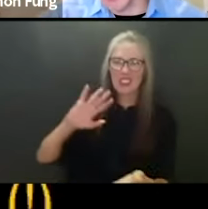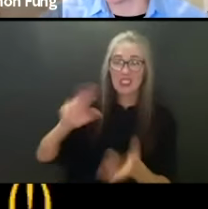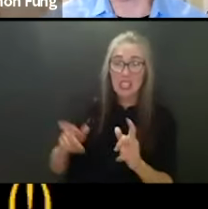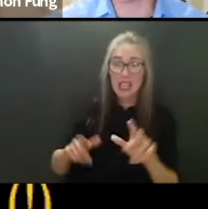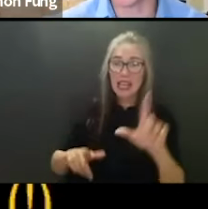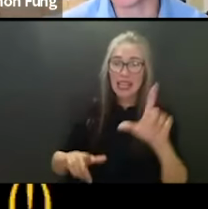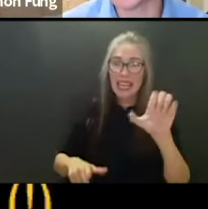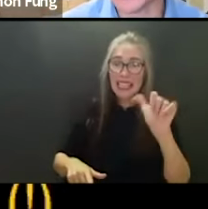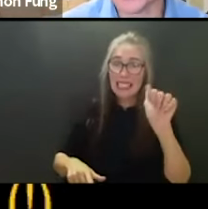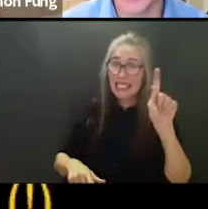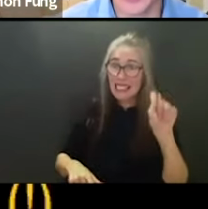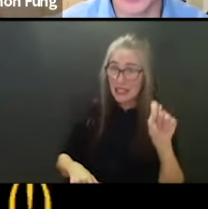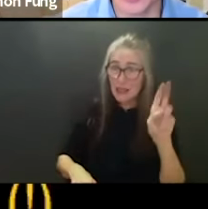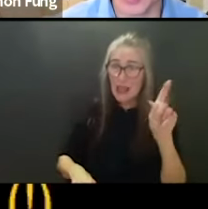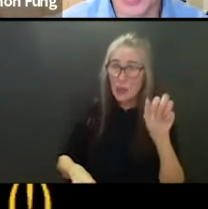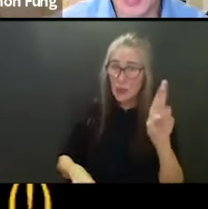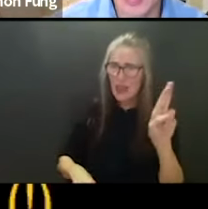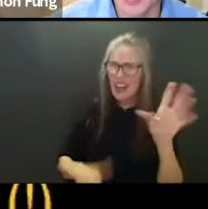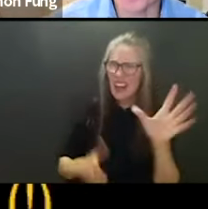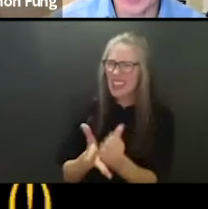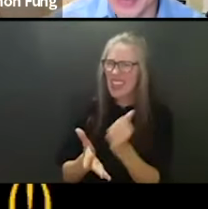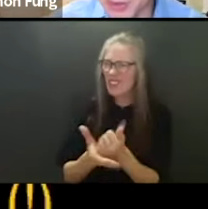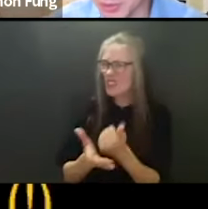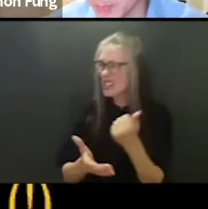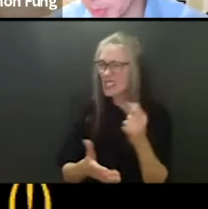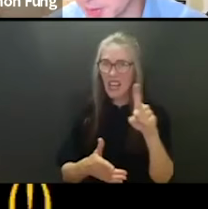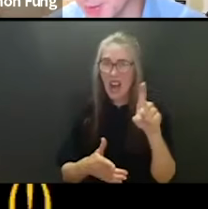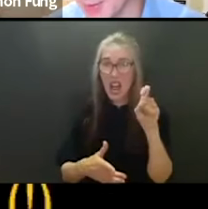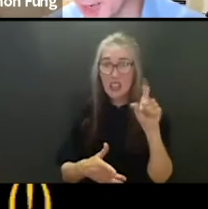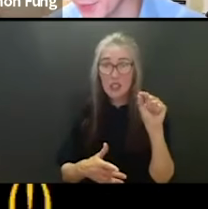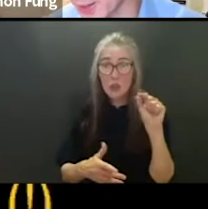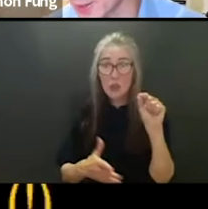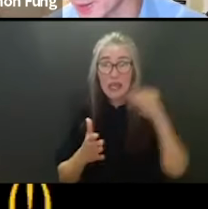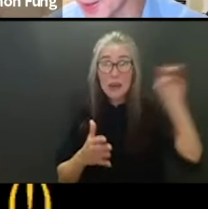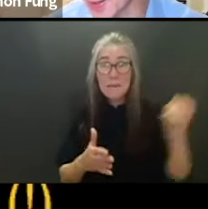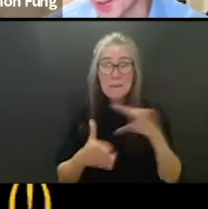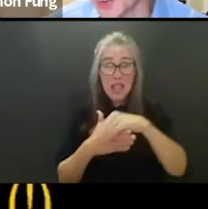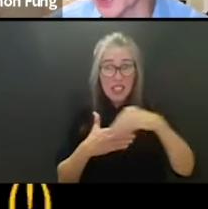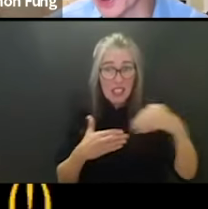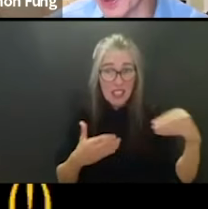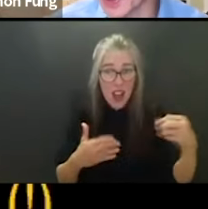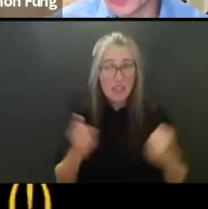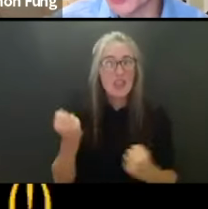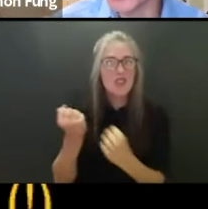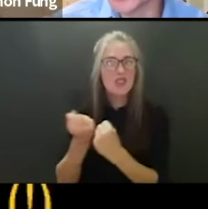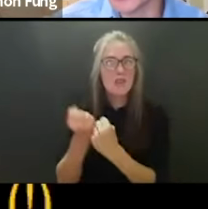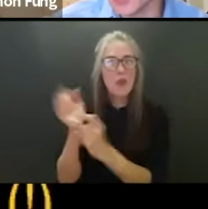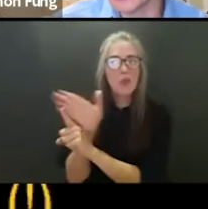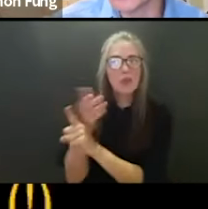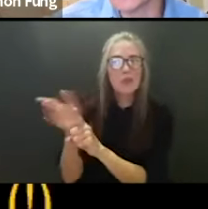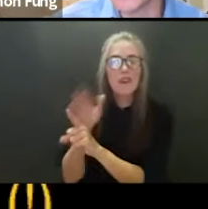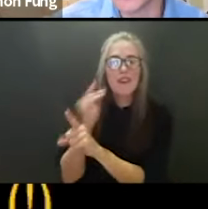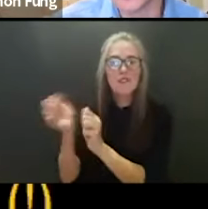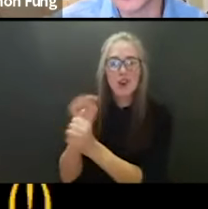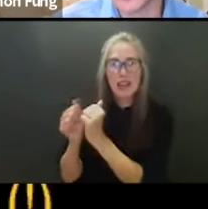the the big rideshare companies like Lyft and Uber. However, I read news reports that they've raised something like $120 million